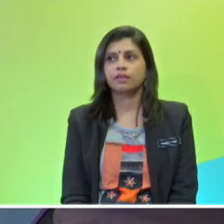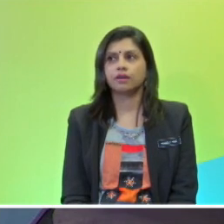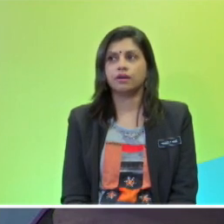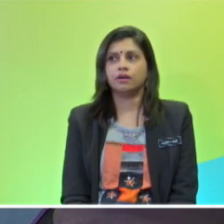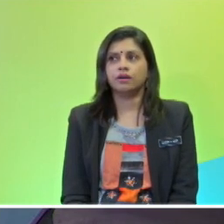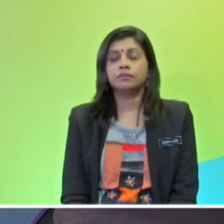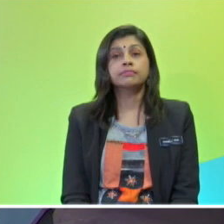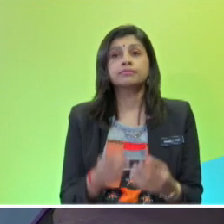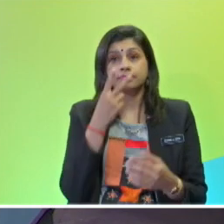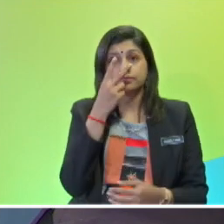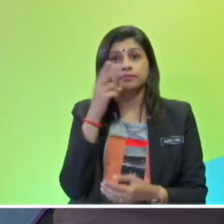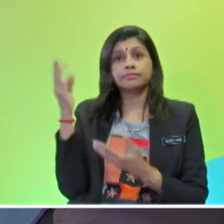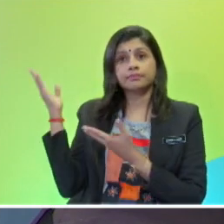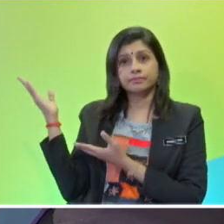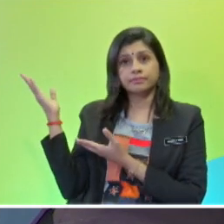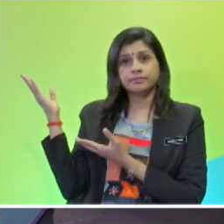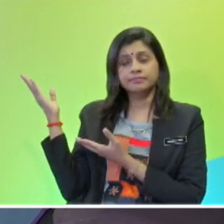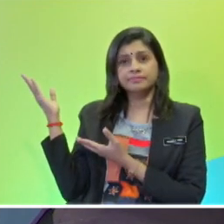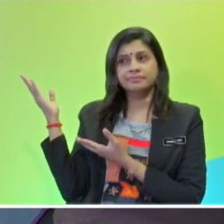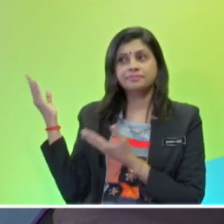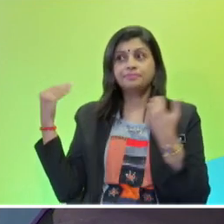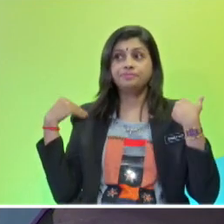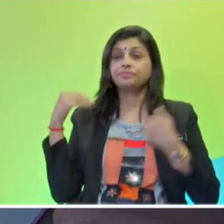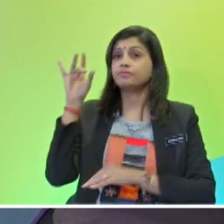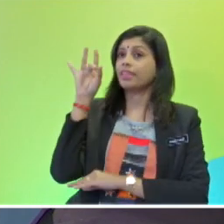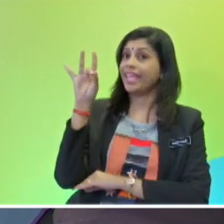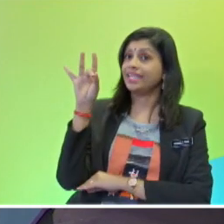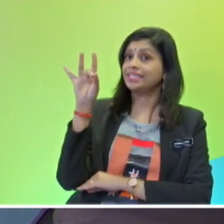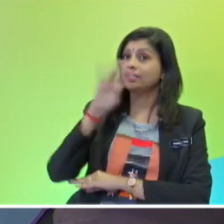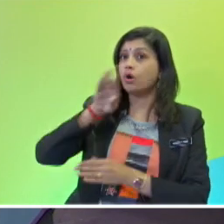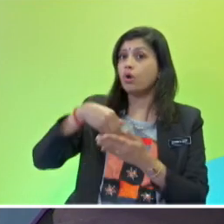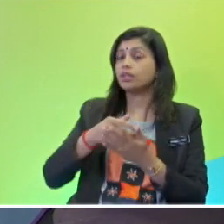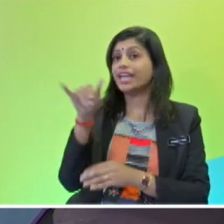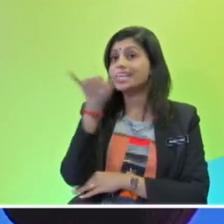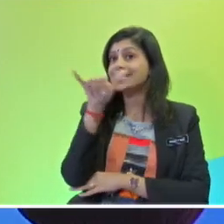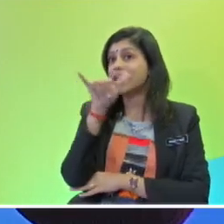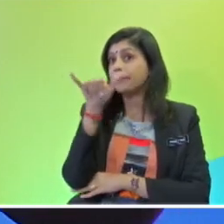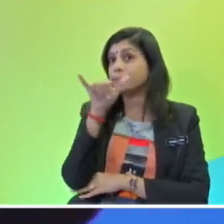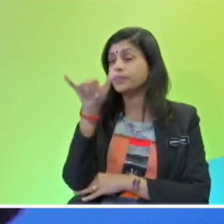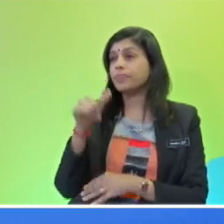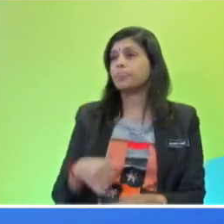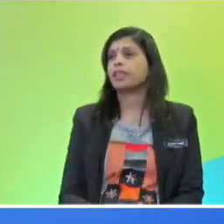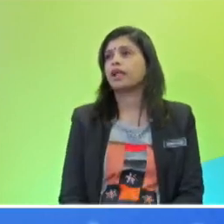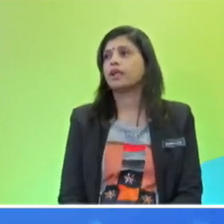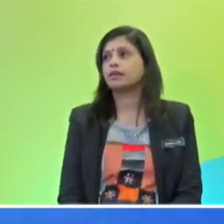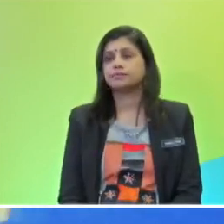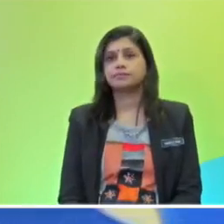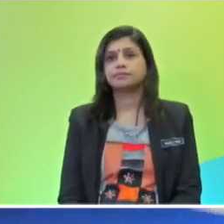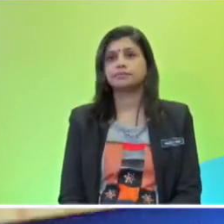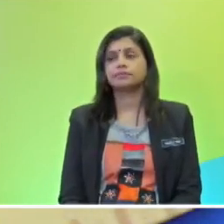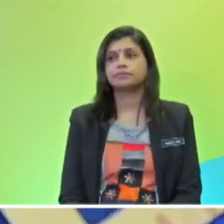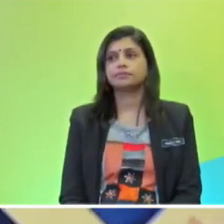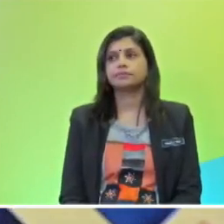to the viewers out there? Okay, here we go. All right, I'm not sure whether they are able to Yes. Can see. I see, Sean? Can you see that? 1, 2,